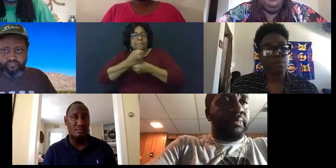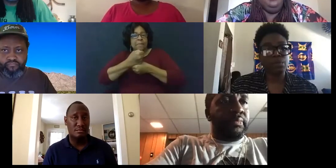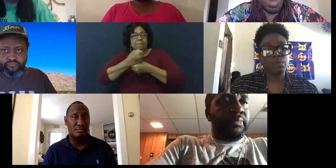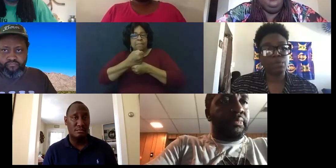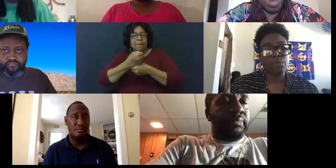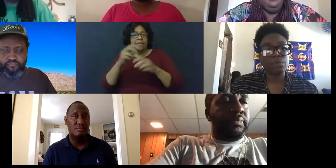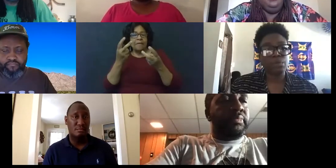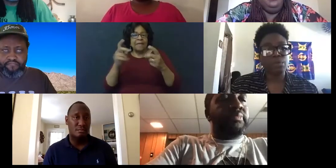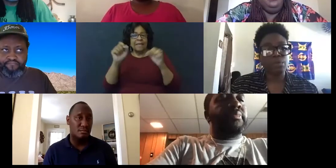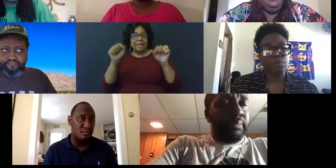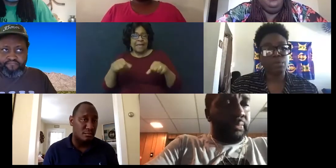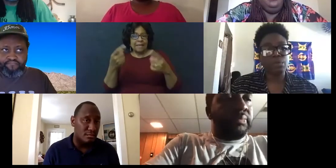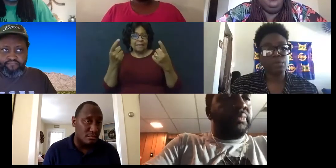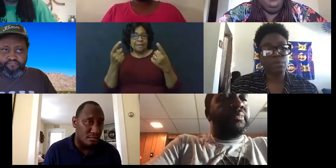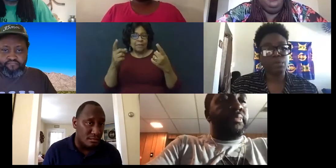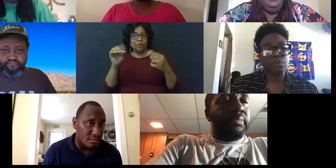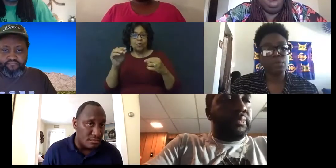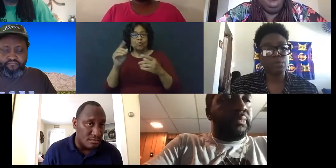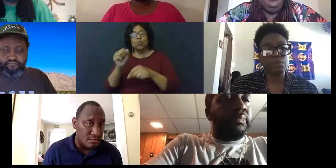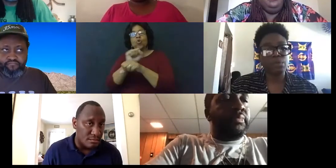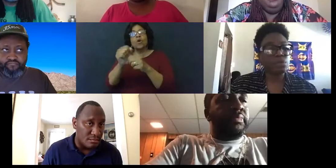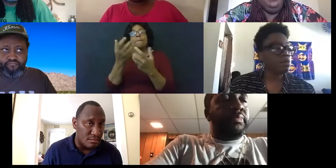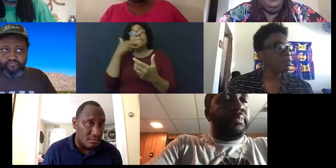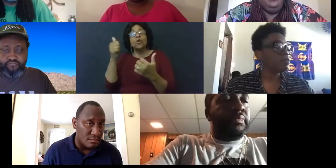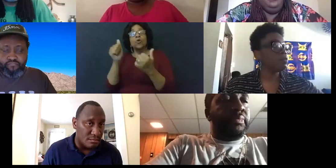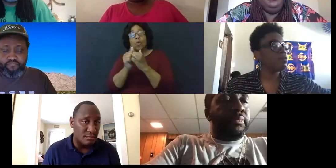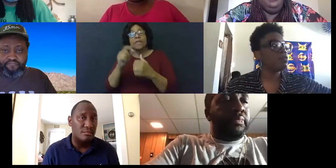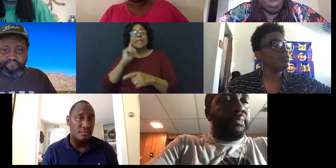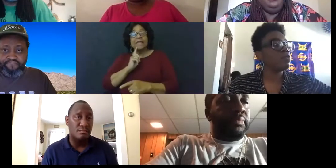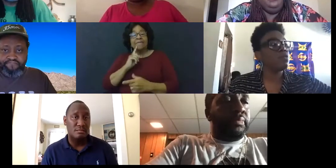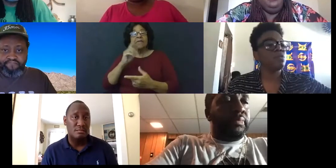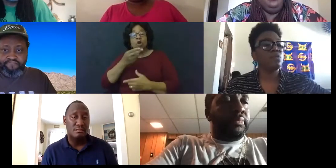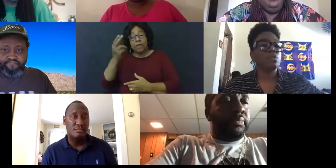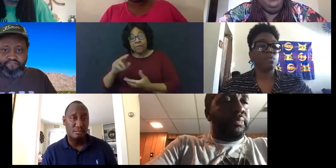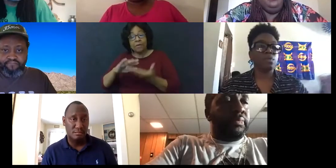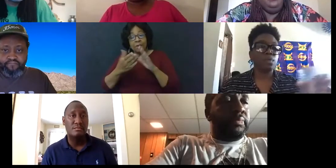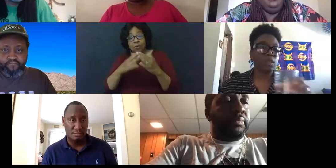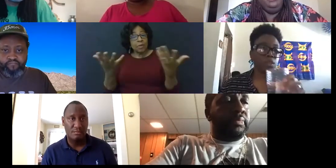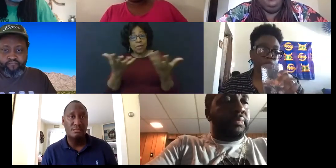they could do to work better with the deaf and hard of hearing community?